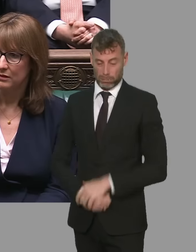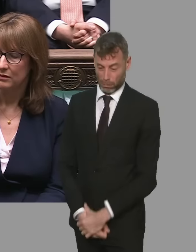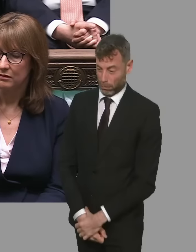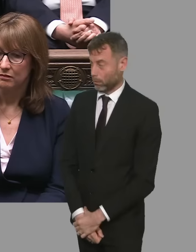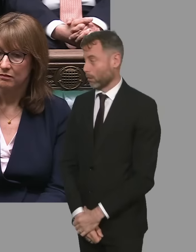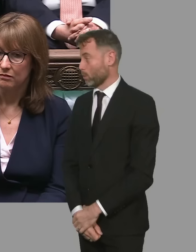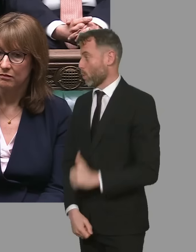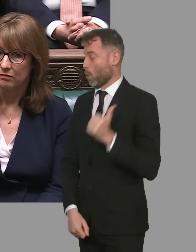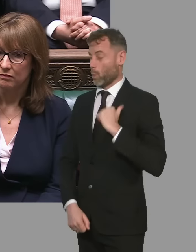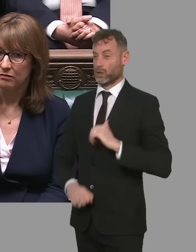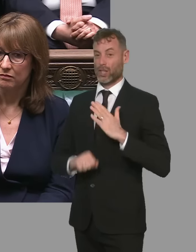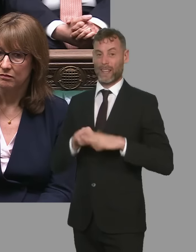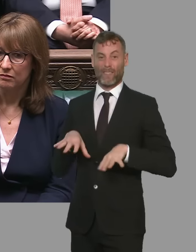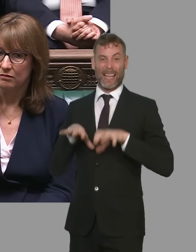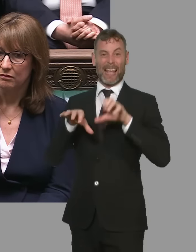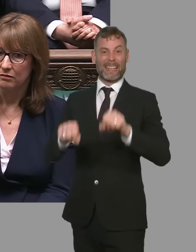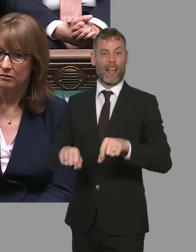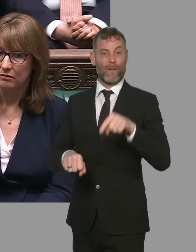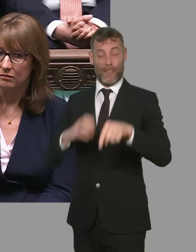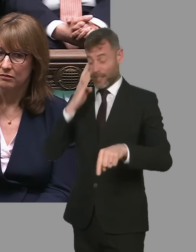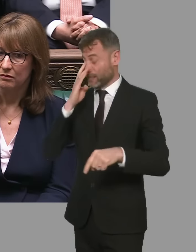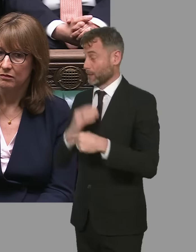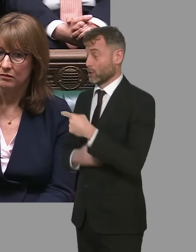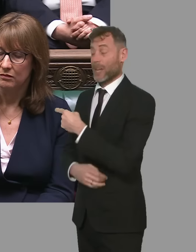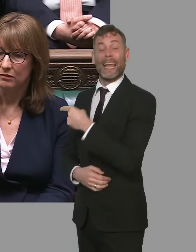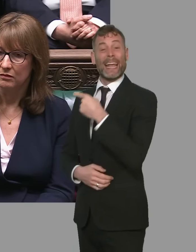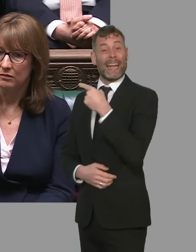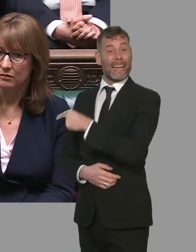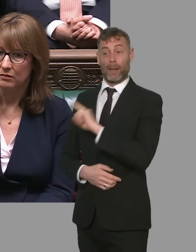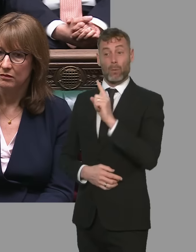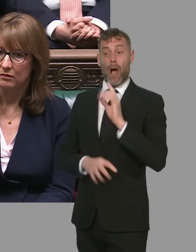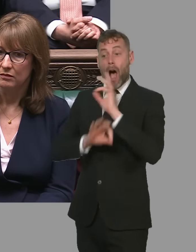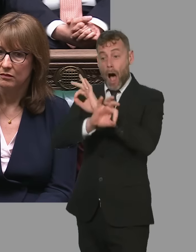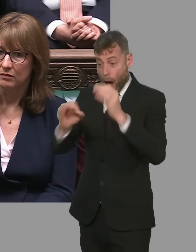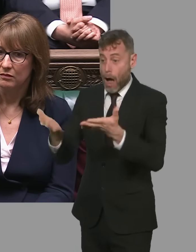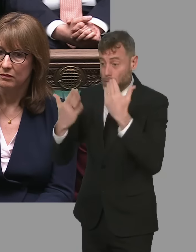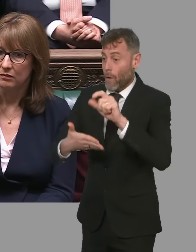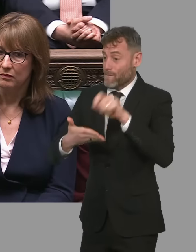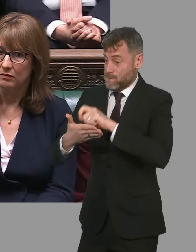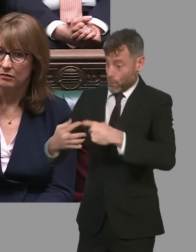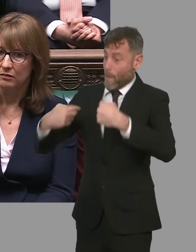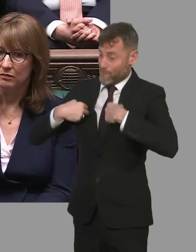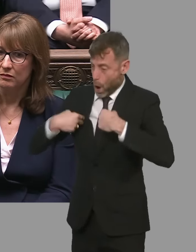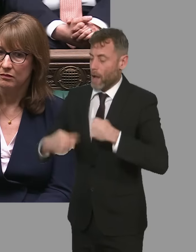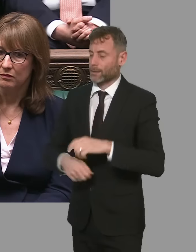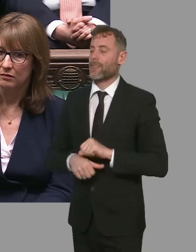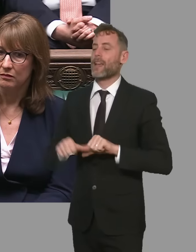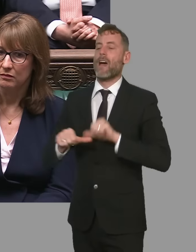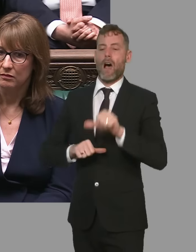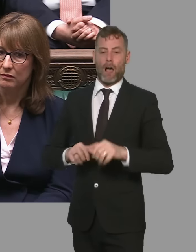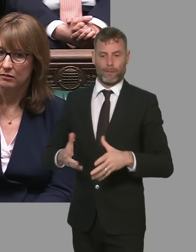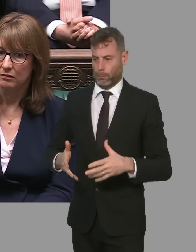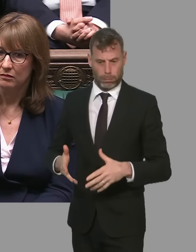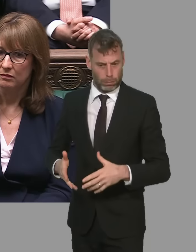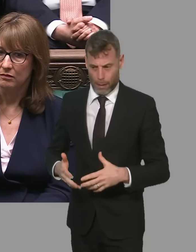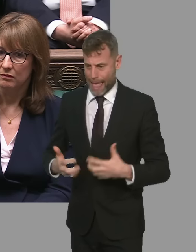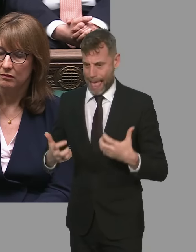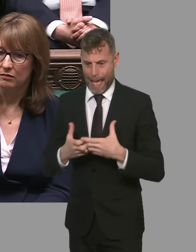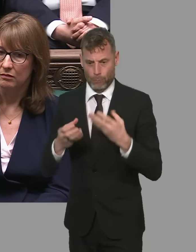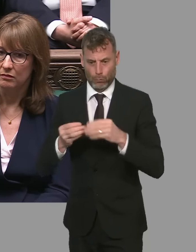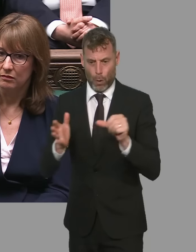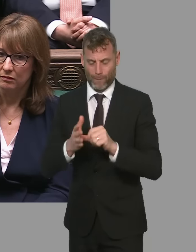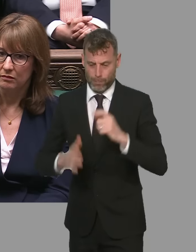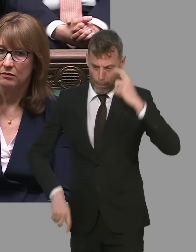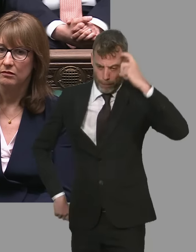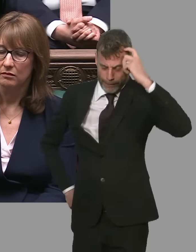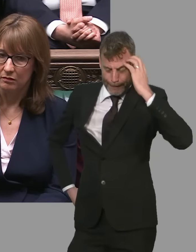abandons them. Reform don't want to solve problems, they only want to exploit them. I am thankful for the opportunity to change this country